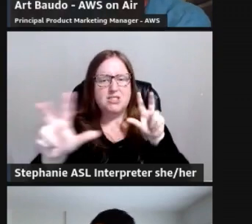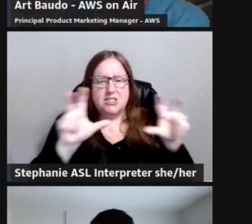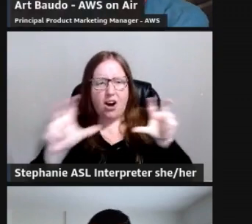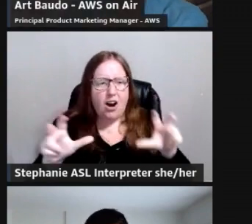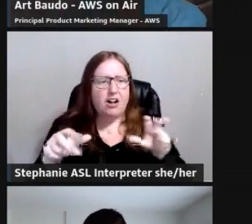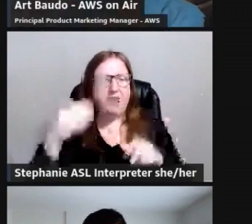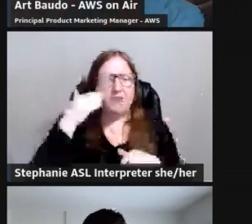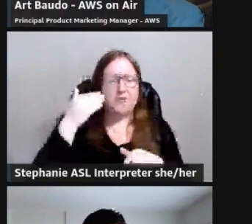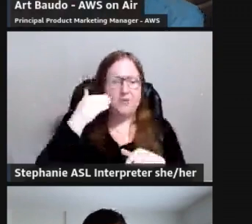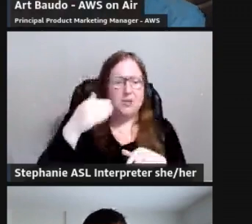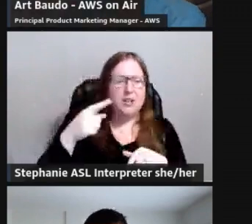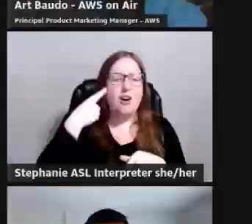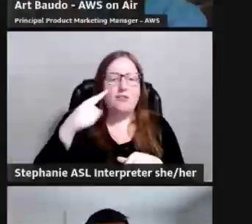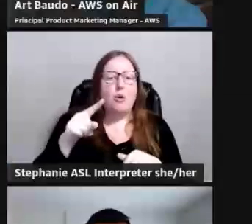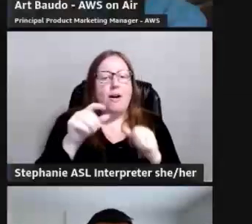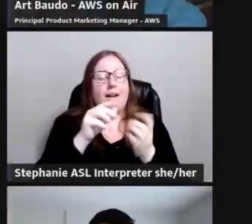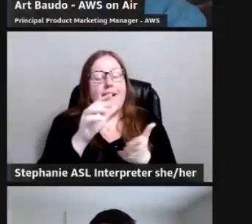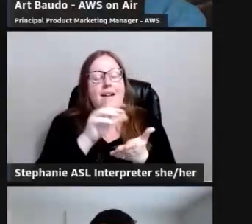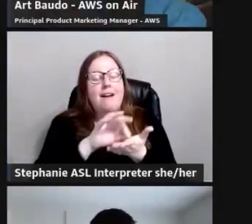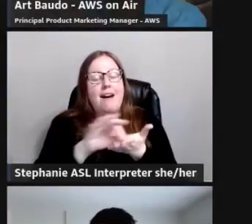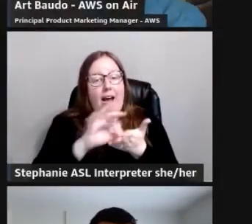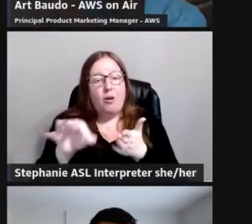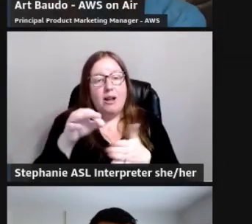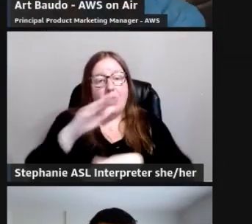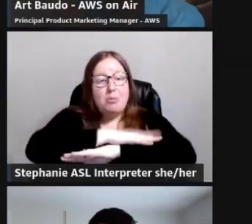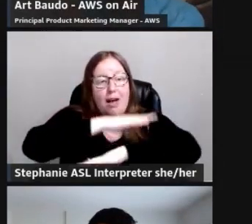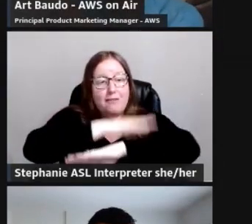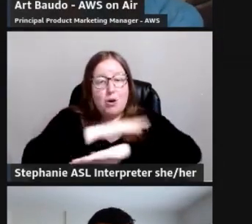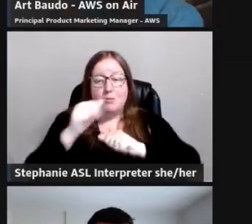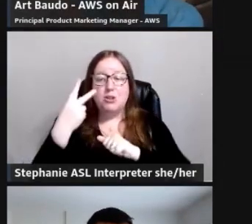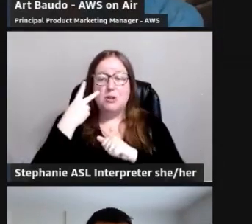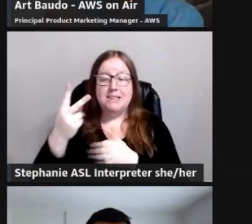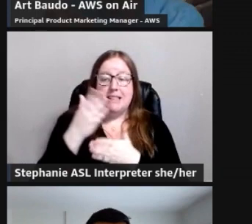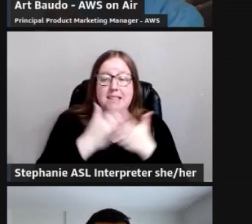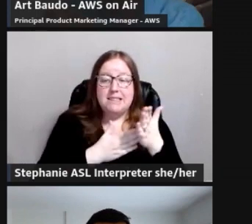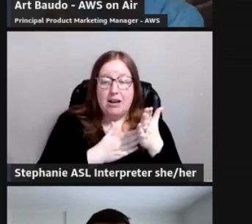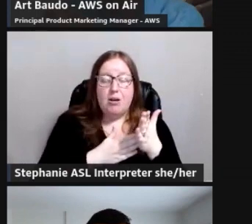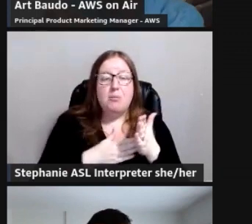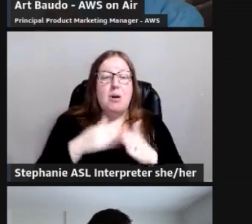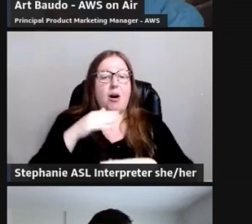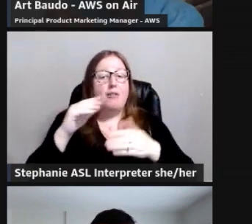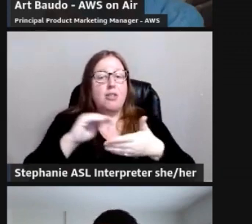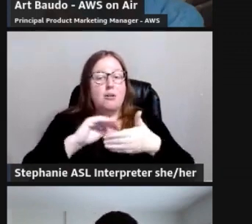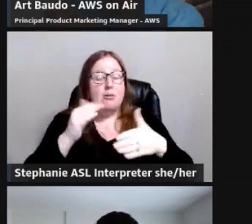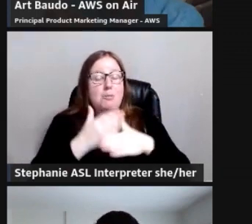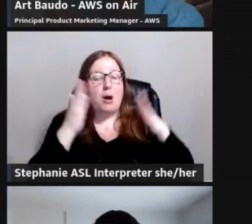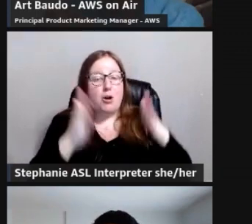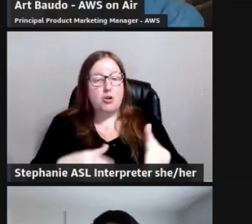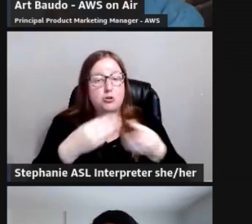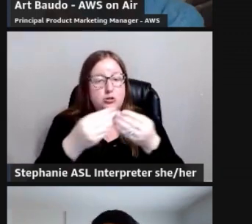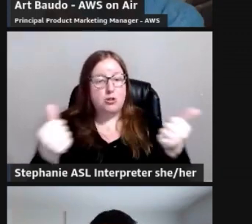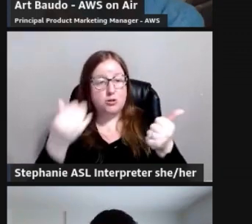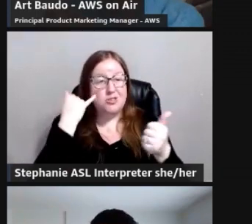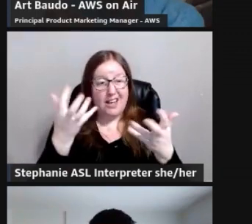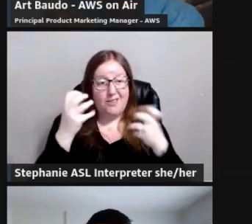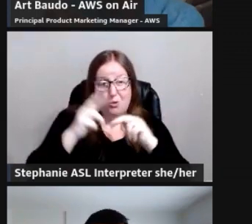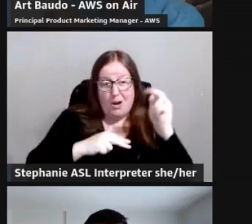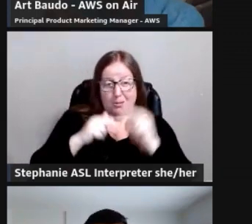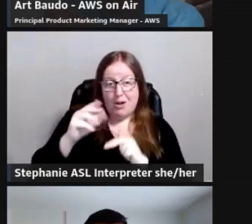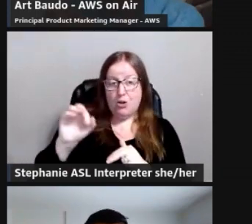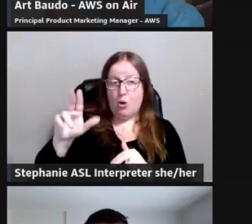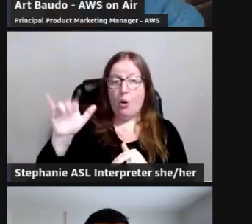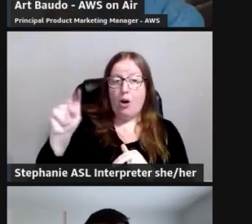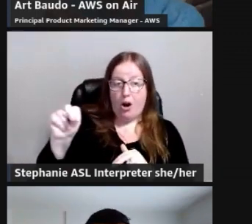emissions management and accounting platforms. So here you can see some of our partner solutions. But then if you want to build your own carbon